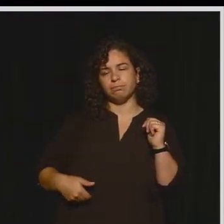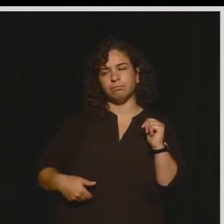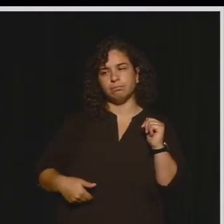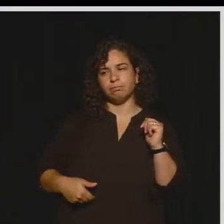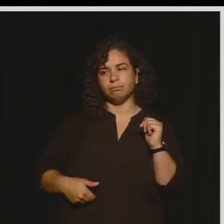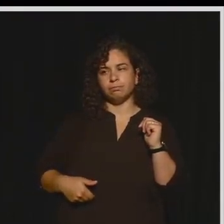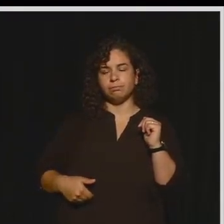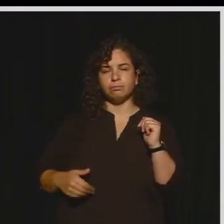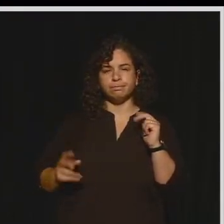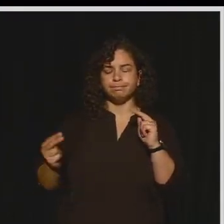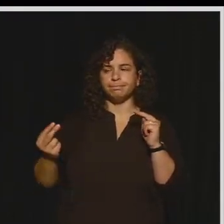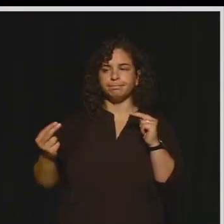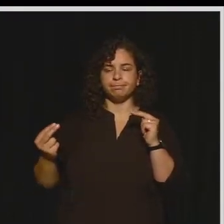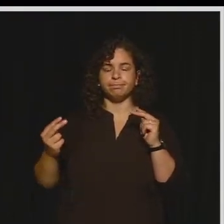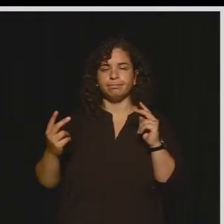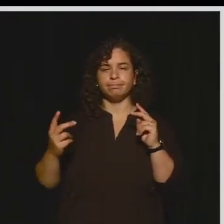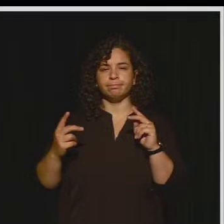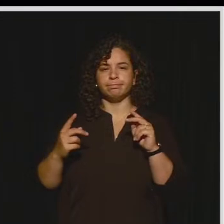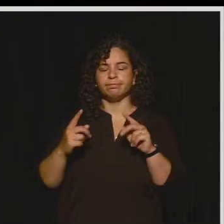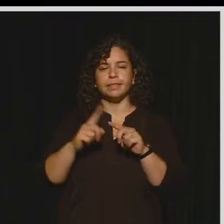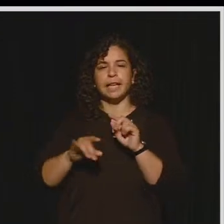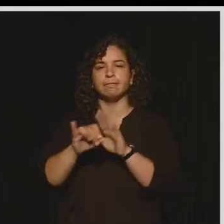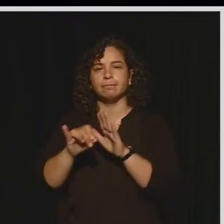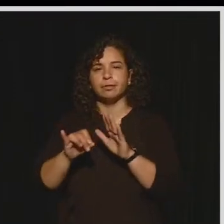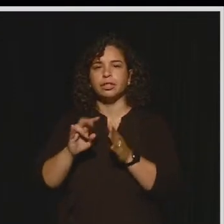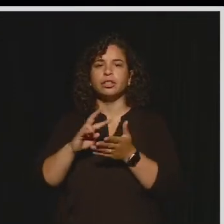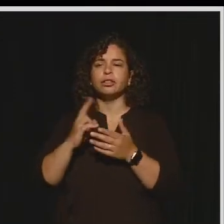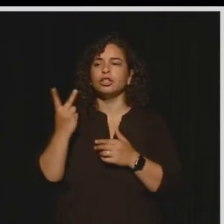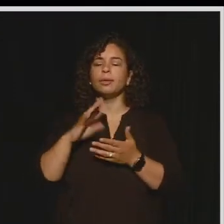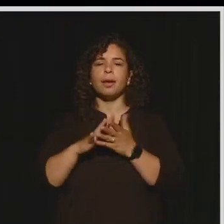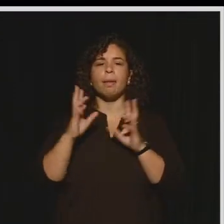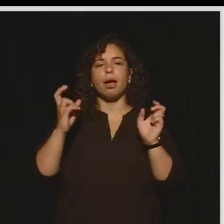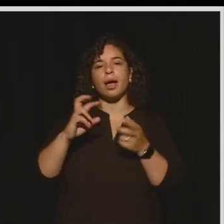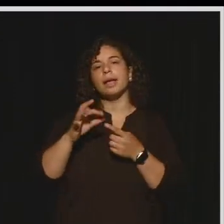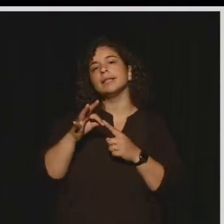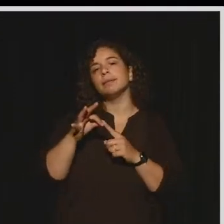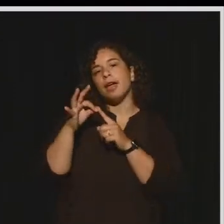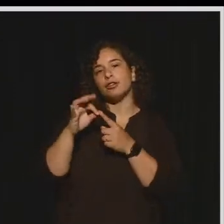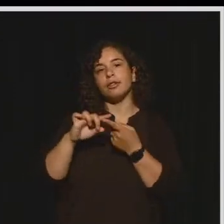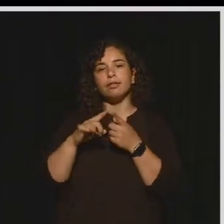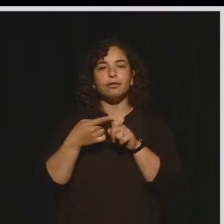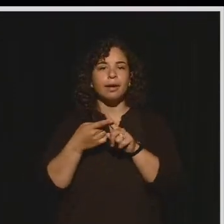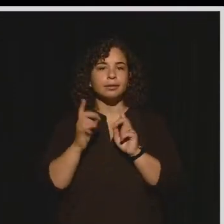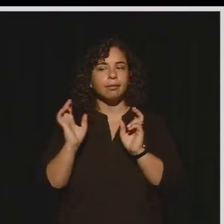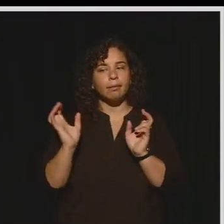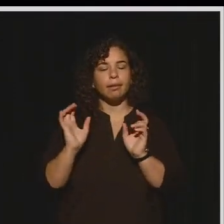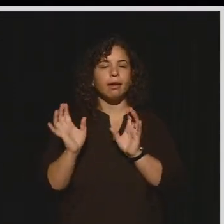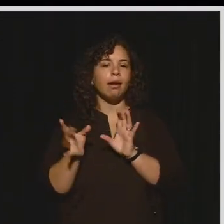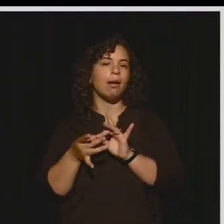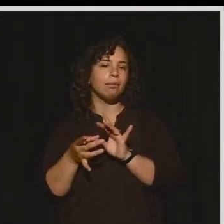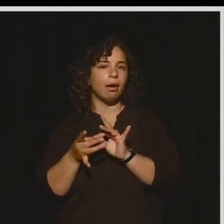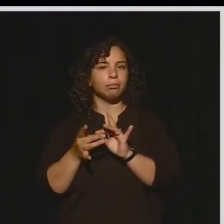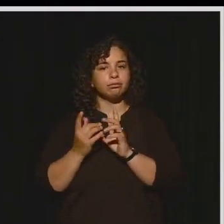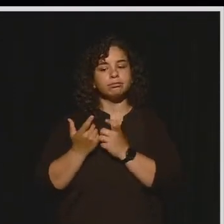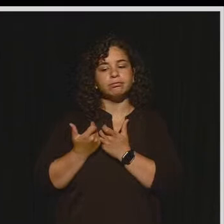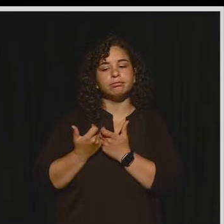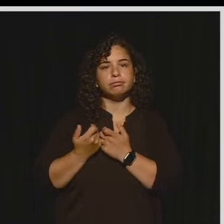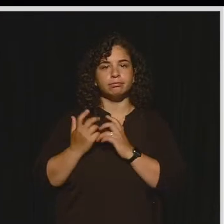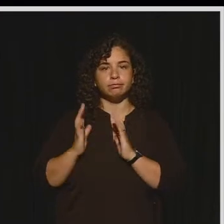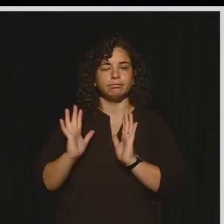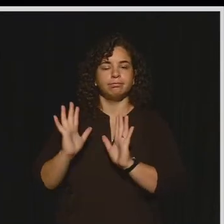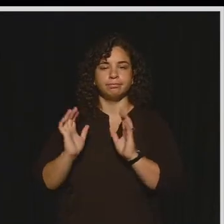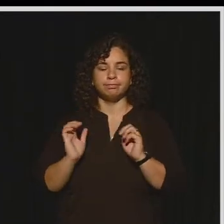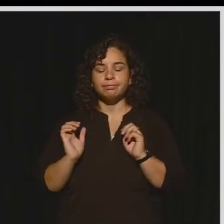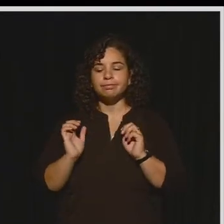couldn't quite figure it out. We became special friends that had some intimate moments with it. We went